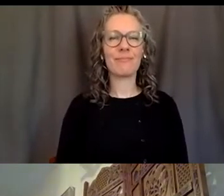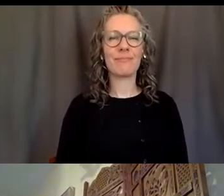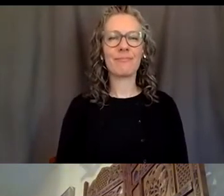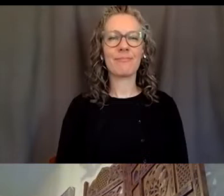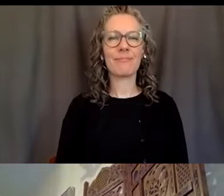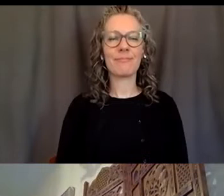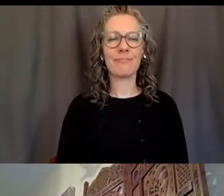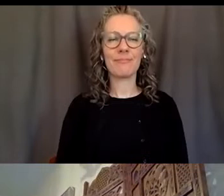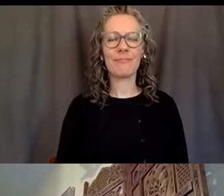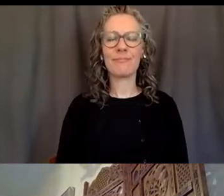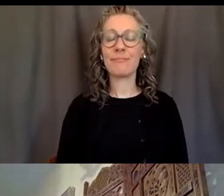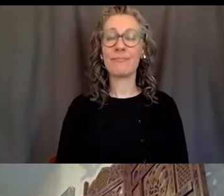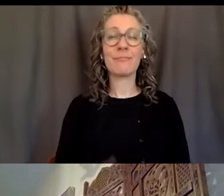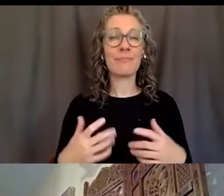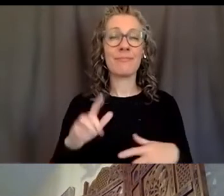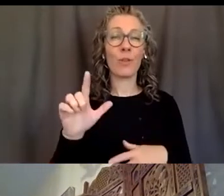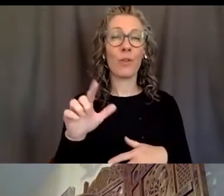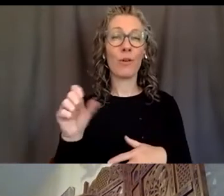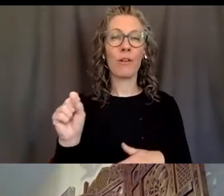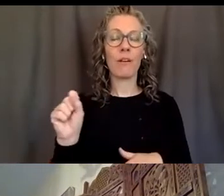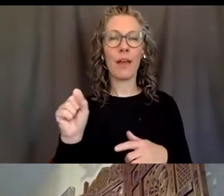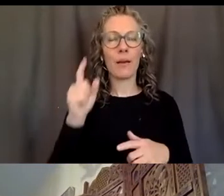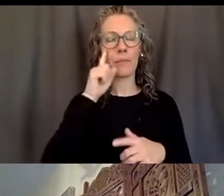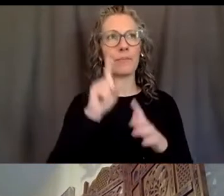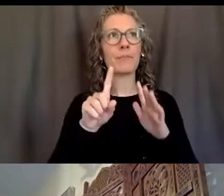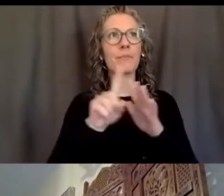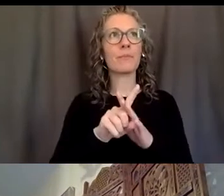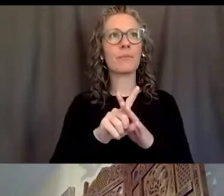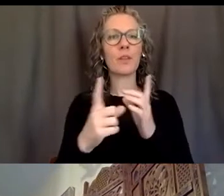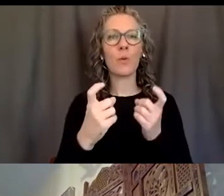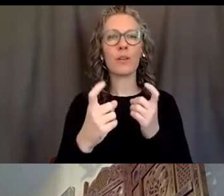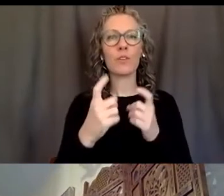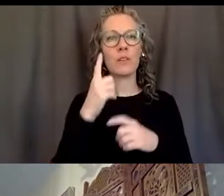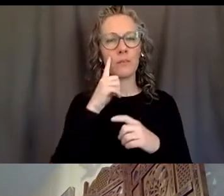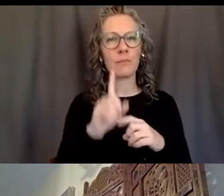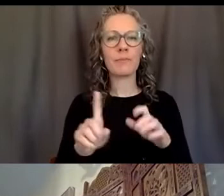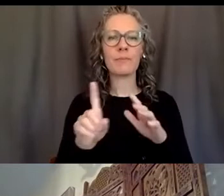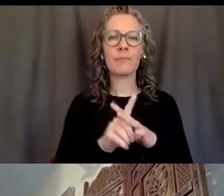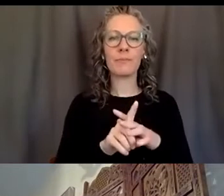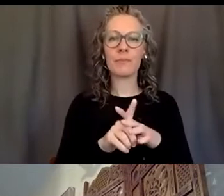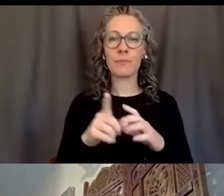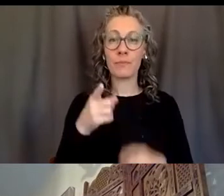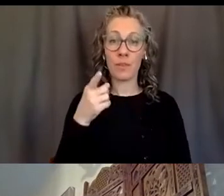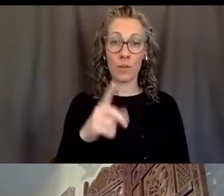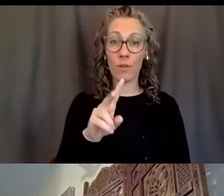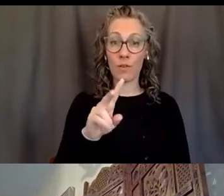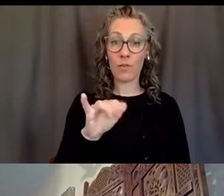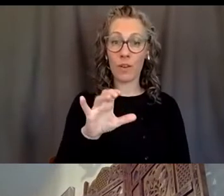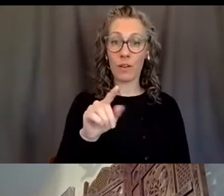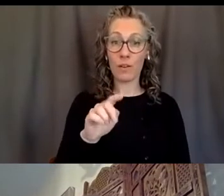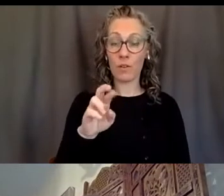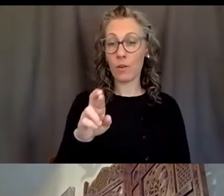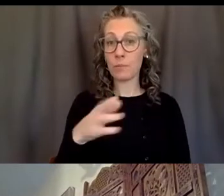Oh, so some of the questions that occurred to me, I guess, so you experienced, for you, Victor, this was a